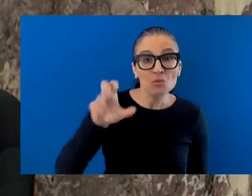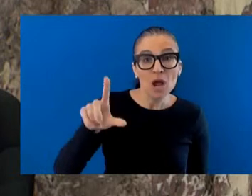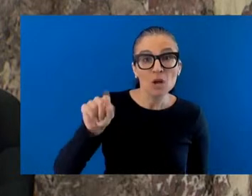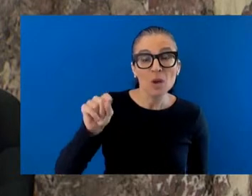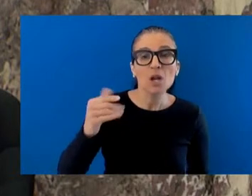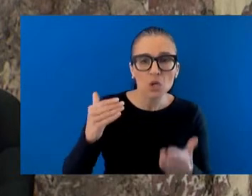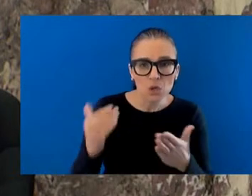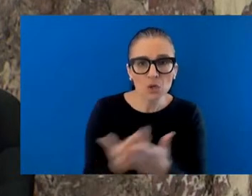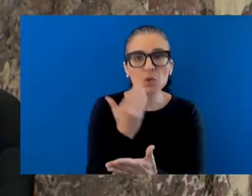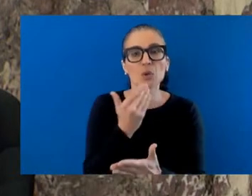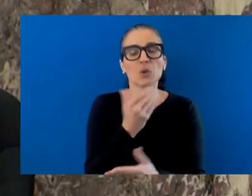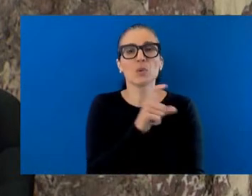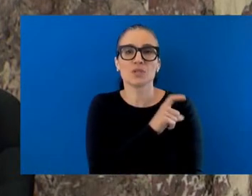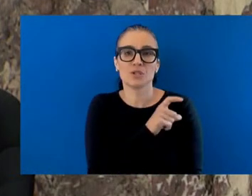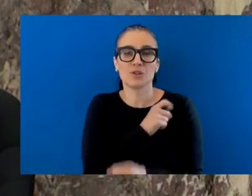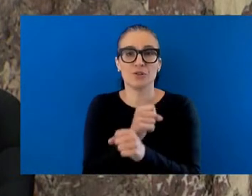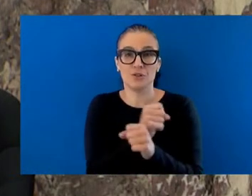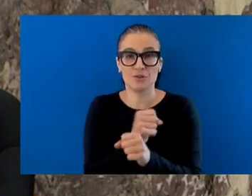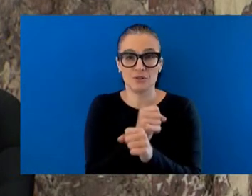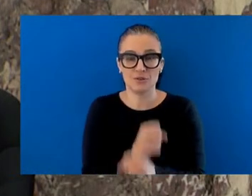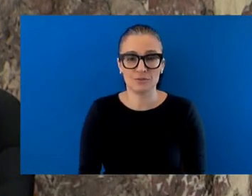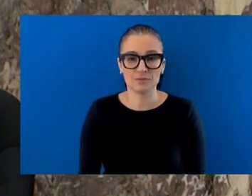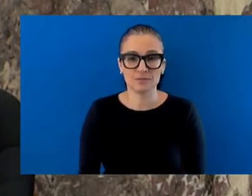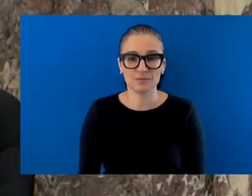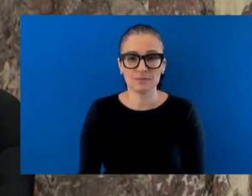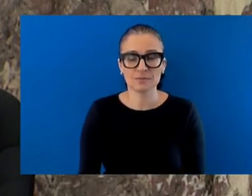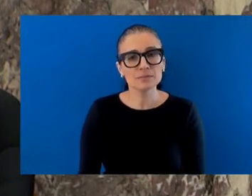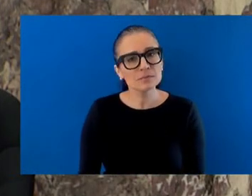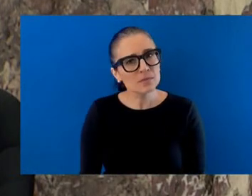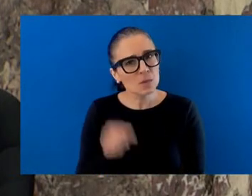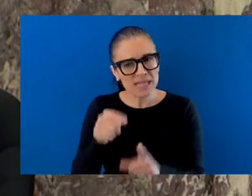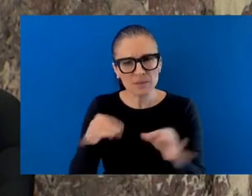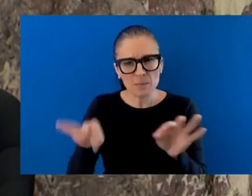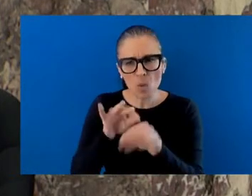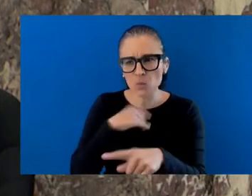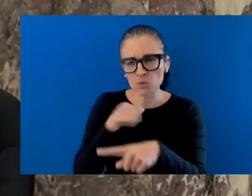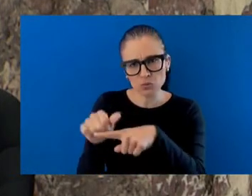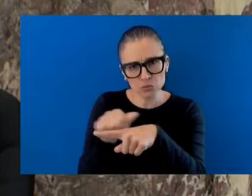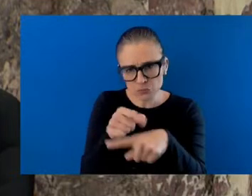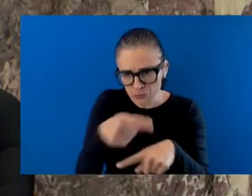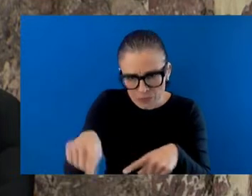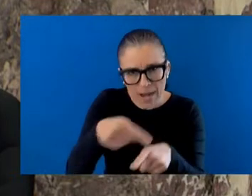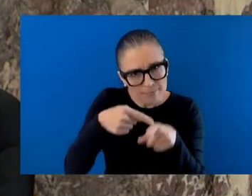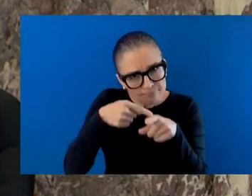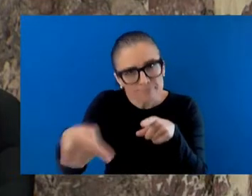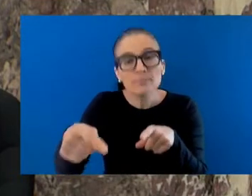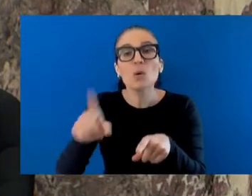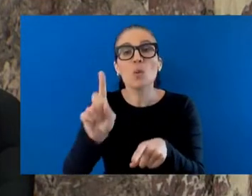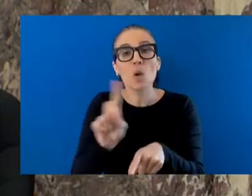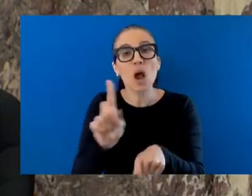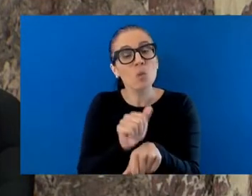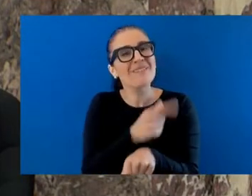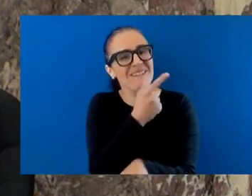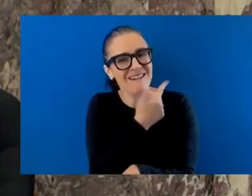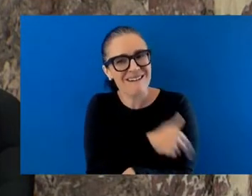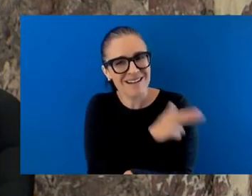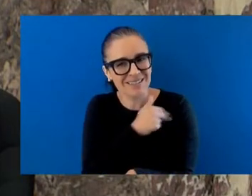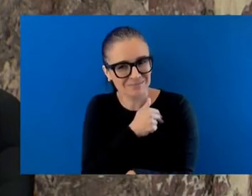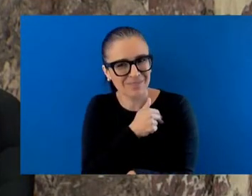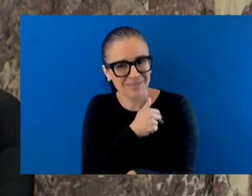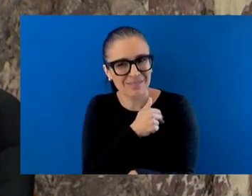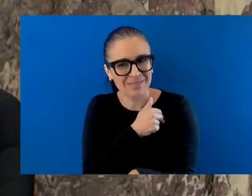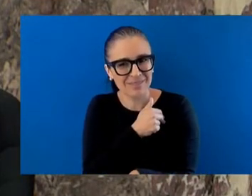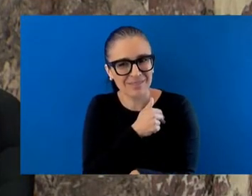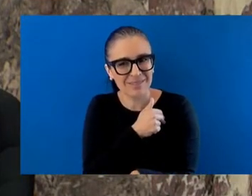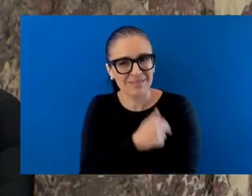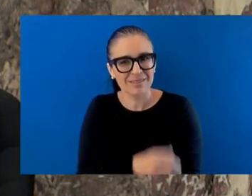very significantly trained in 26 acute care hospitals, and we plan to expand that. It's not the answer to every problem,